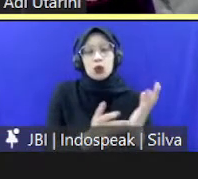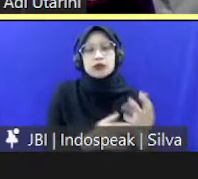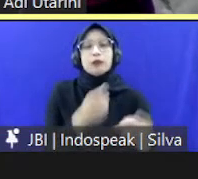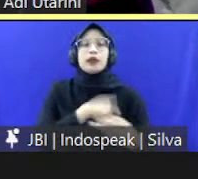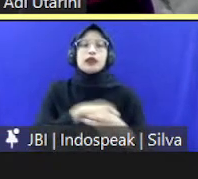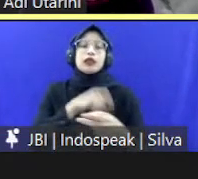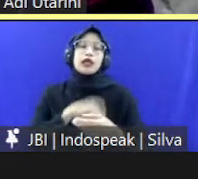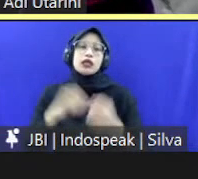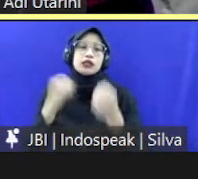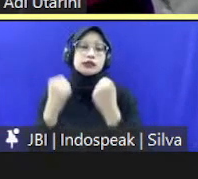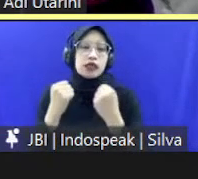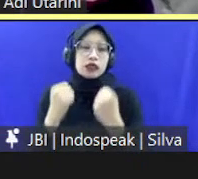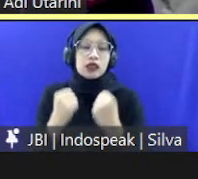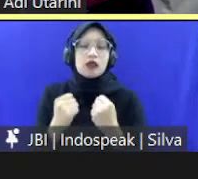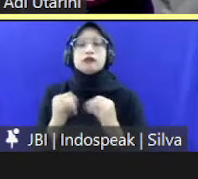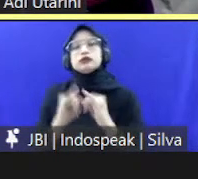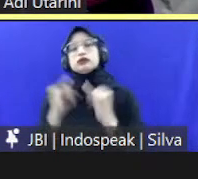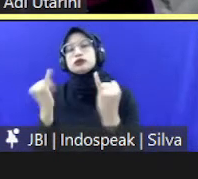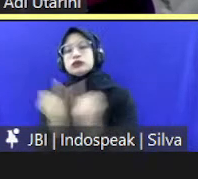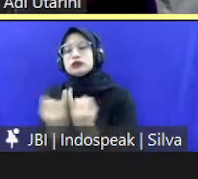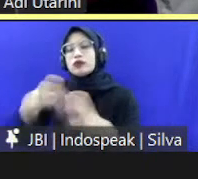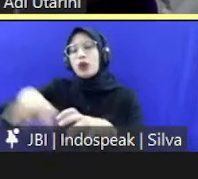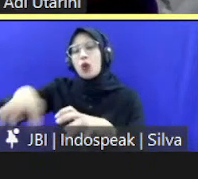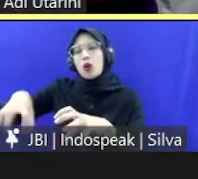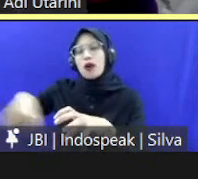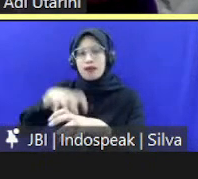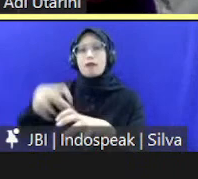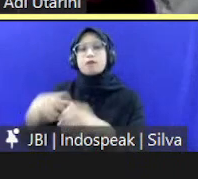and more institutions at the local level.